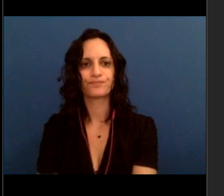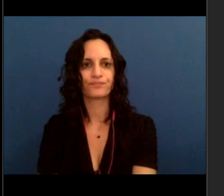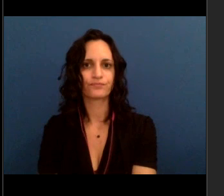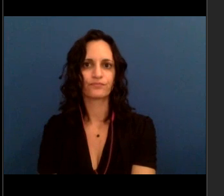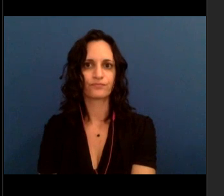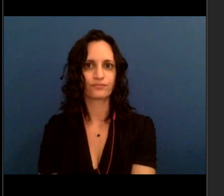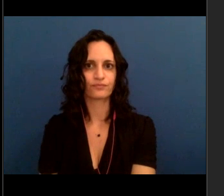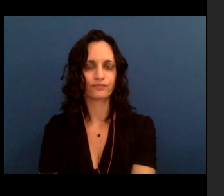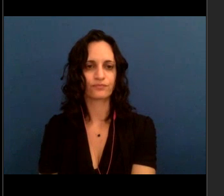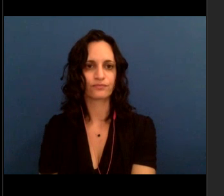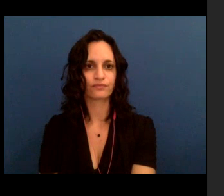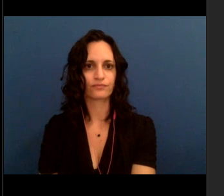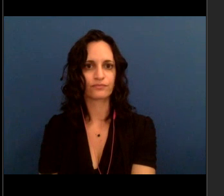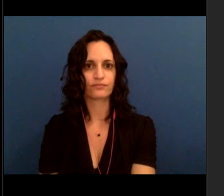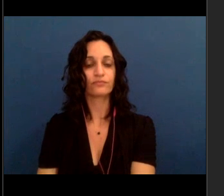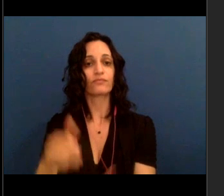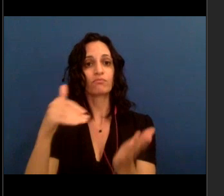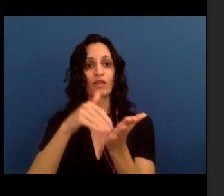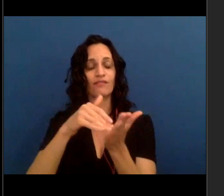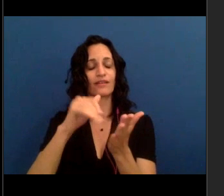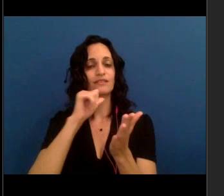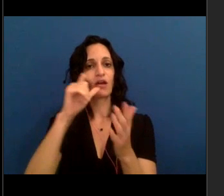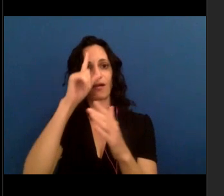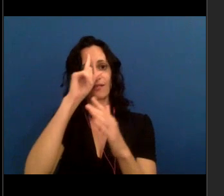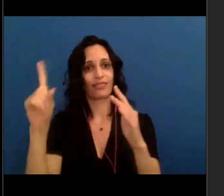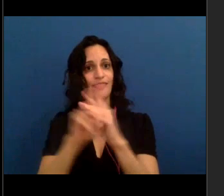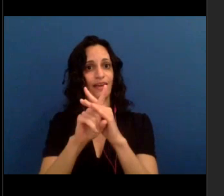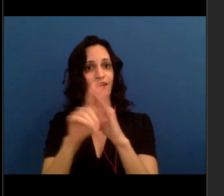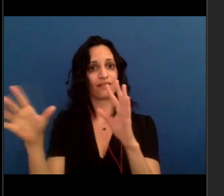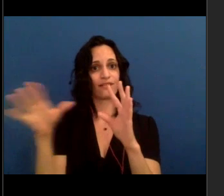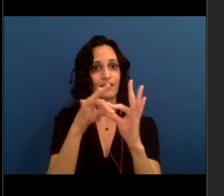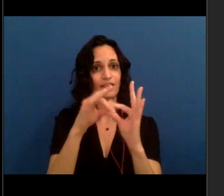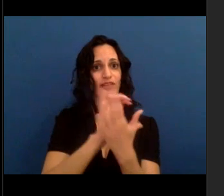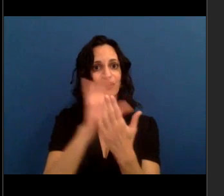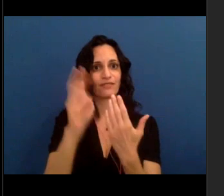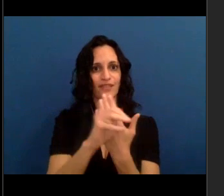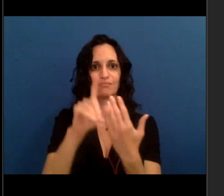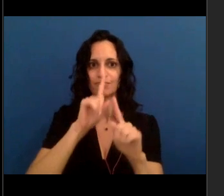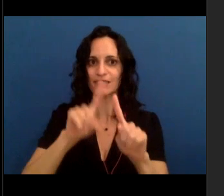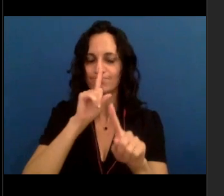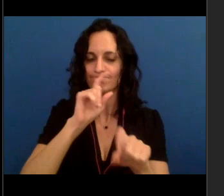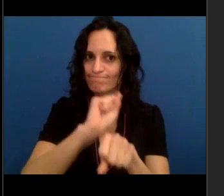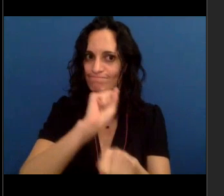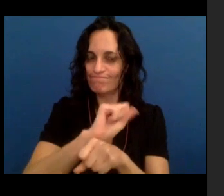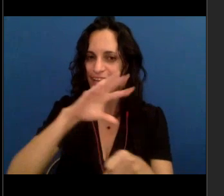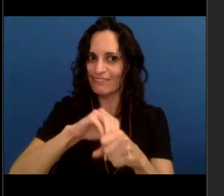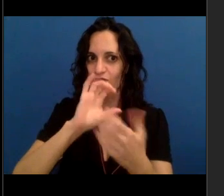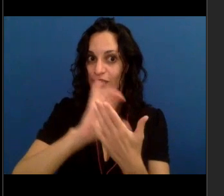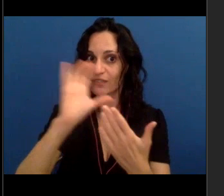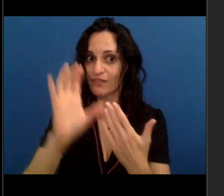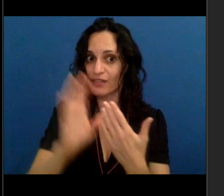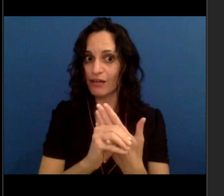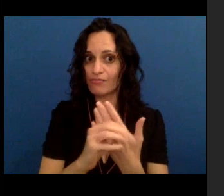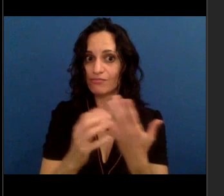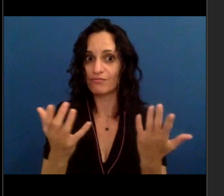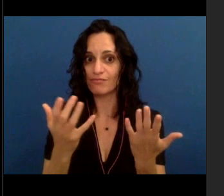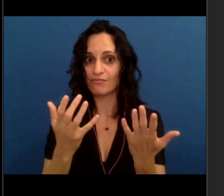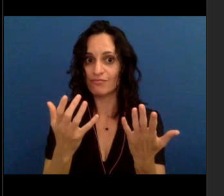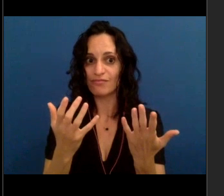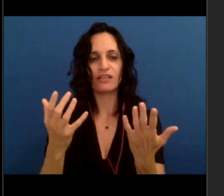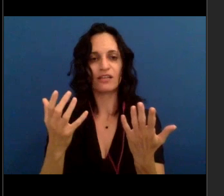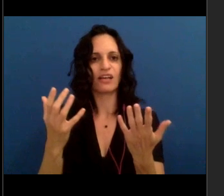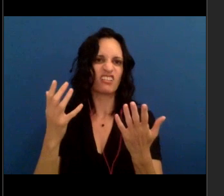Things that oftentimes people don't think of as part of the curriculum, but actually are in fact part of the curriculum, so much so that they're referred to as